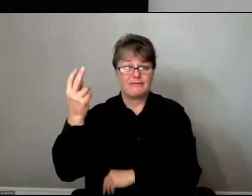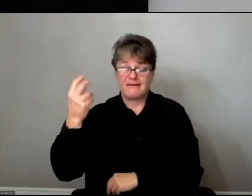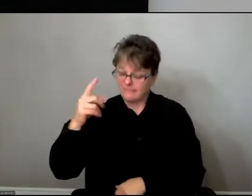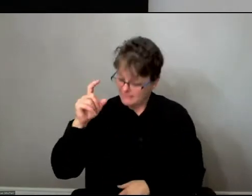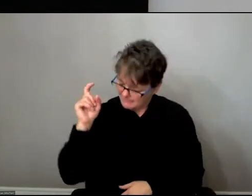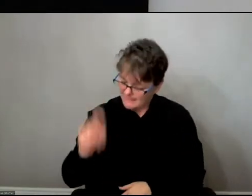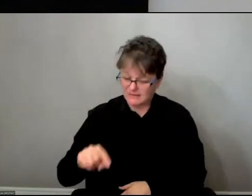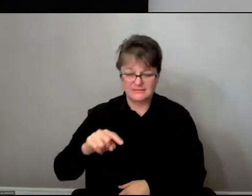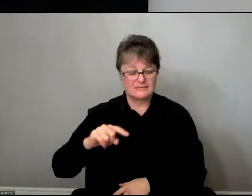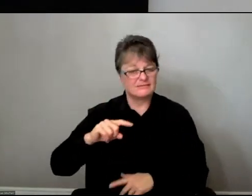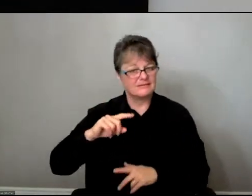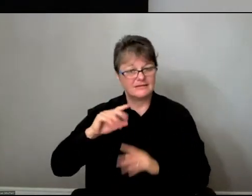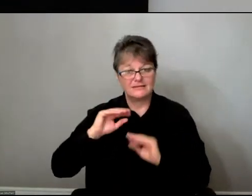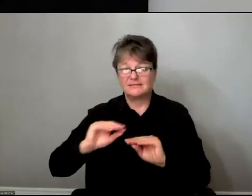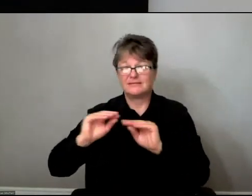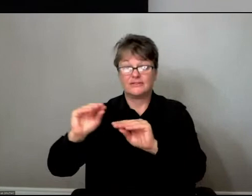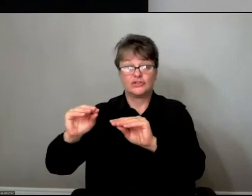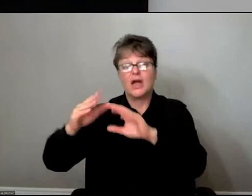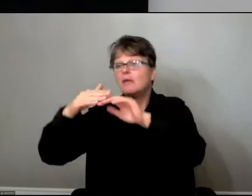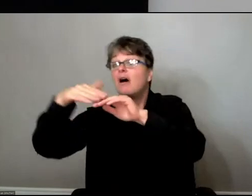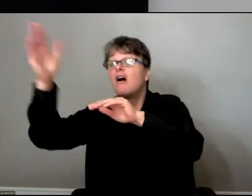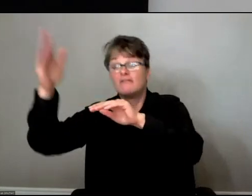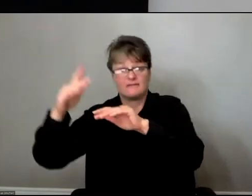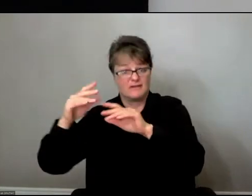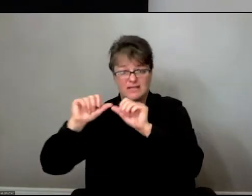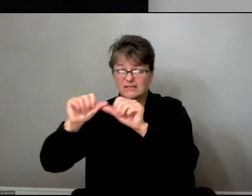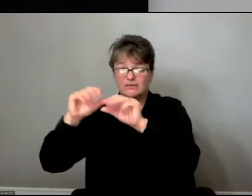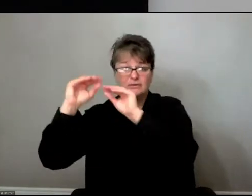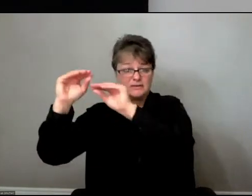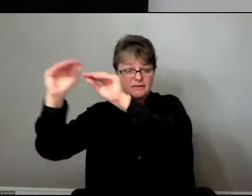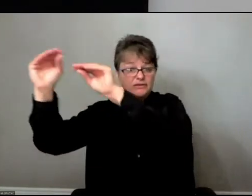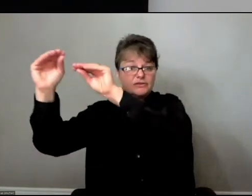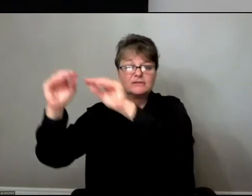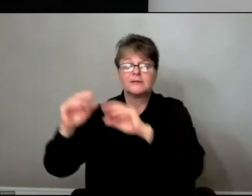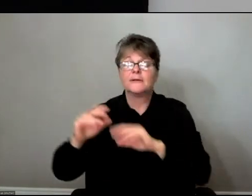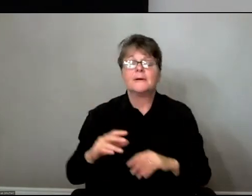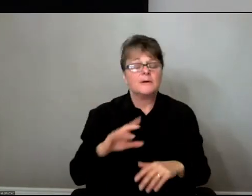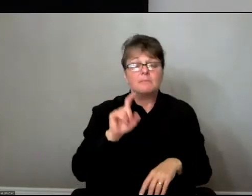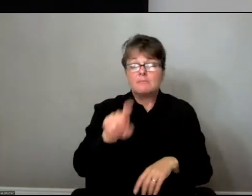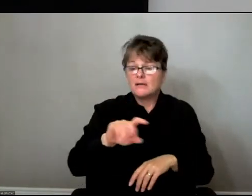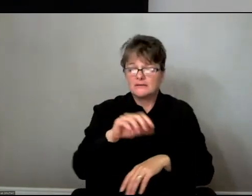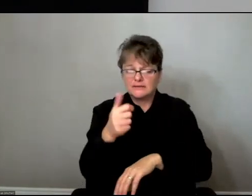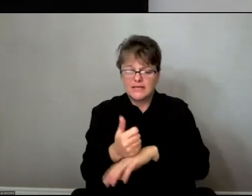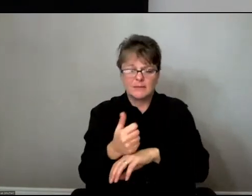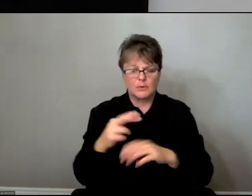Regulations need to be put in place regarding the age of majority and clarified.